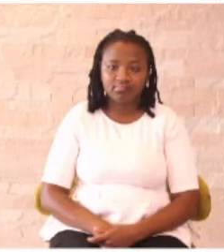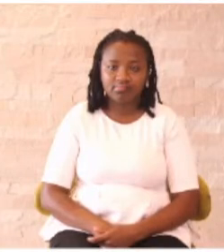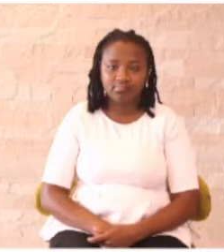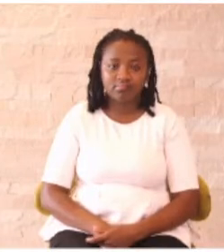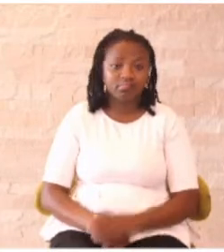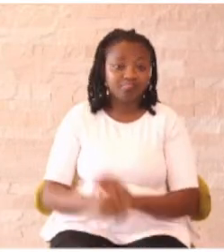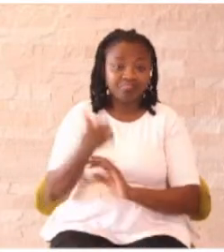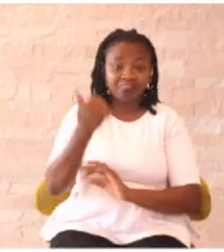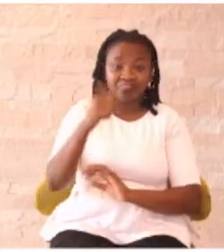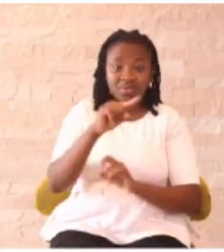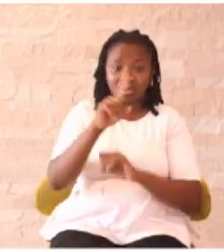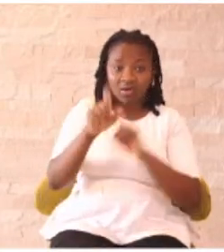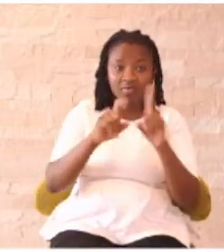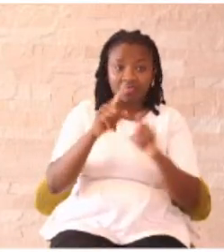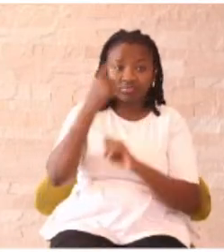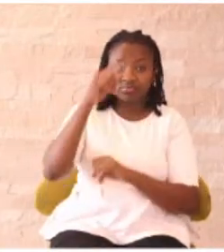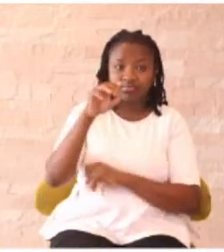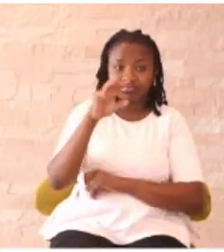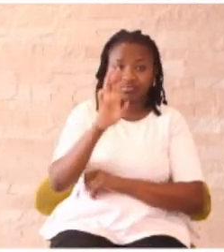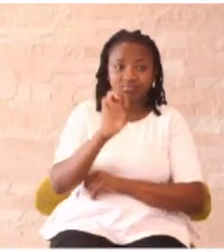Any questions for UDNA?